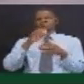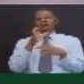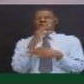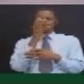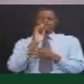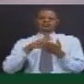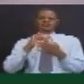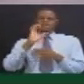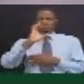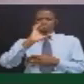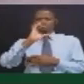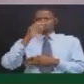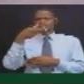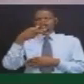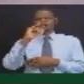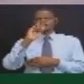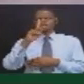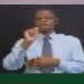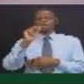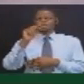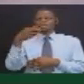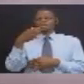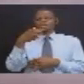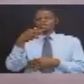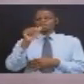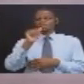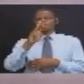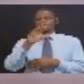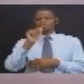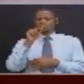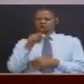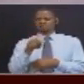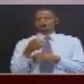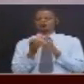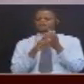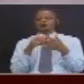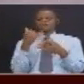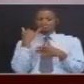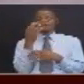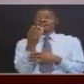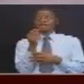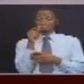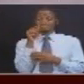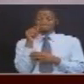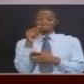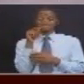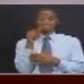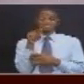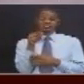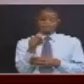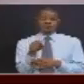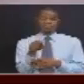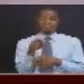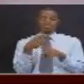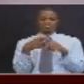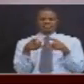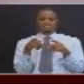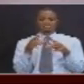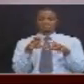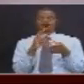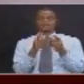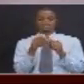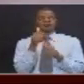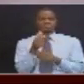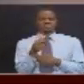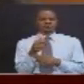chilunga emphasized that as long as the forest fund exists things will continue to move towards the right direction